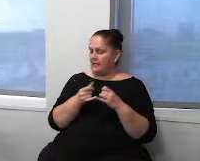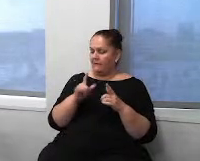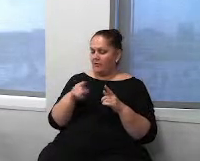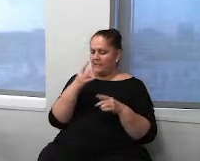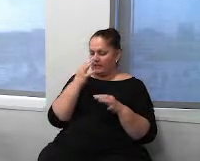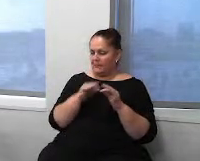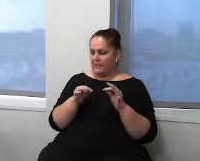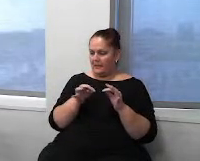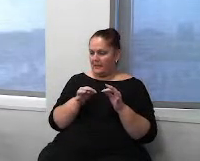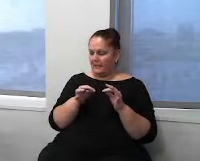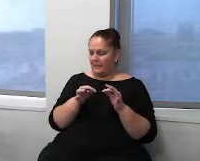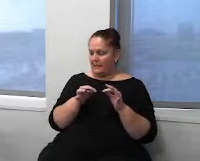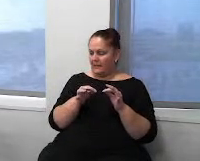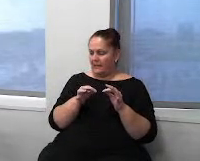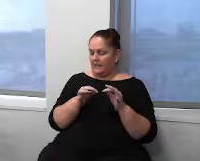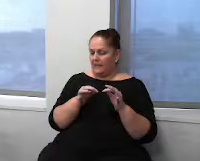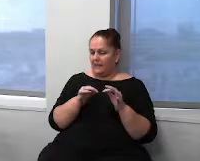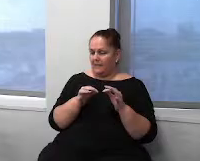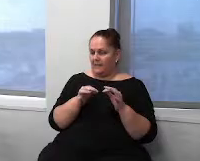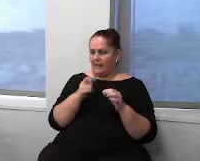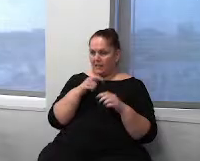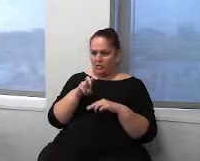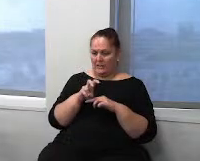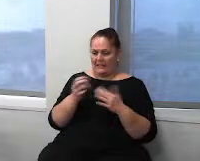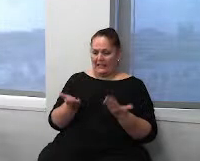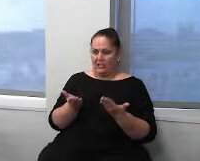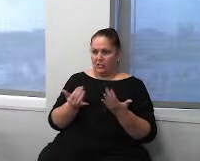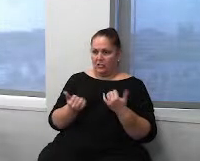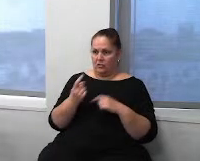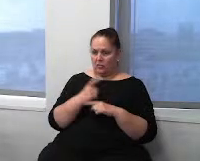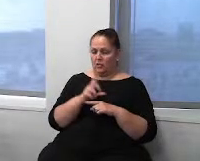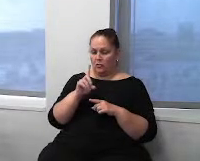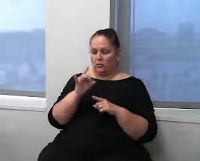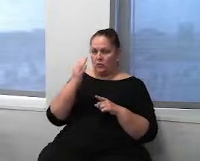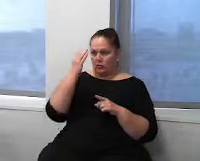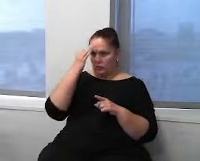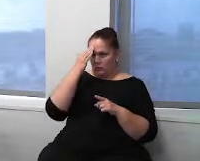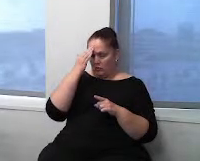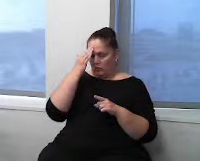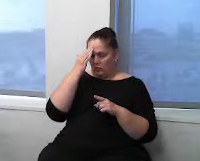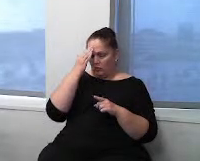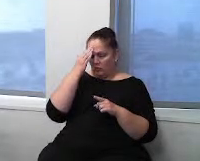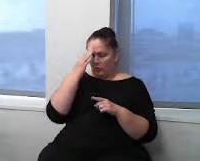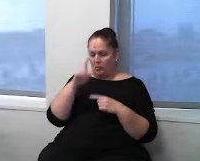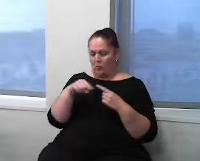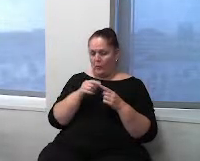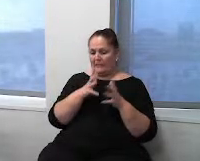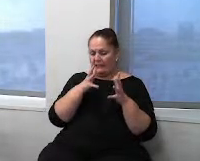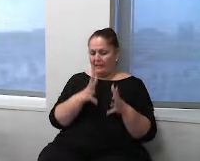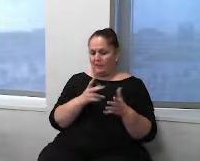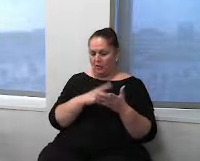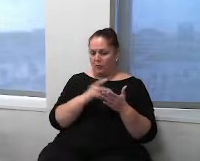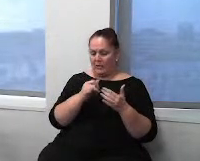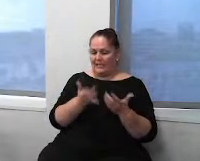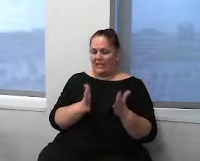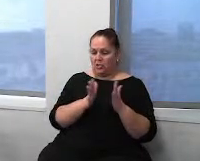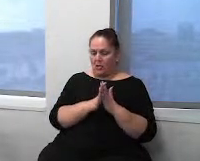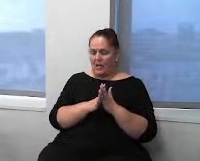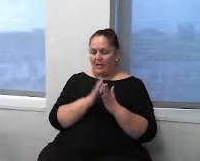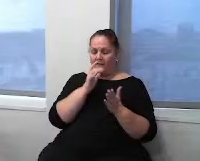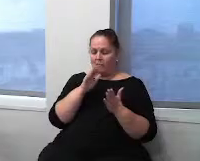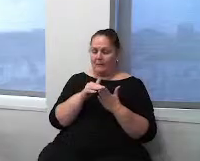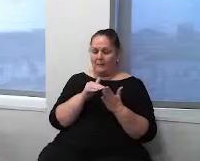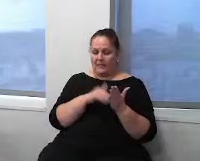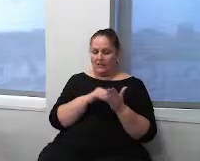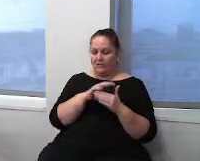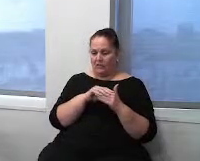last time, very simply, Mr. Melendez. As you sit here today, do you know when the abandoned projects that you're